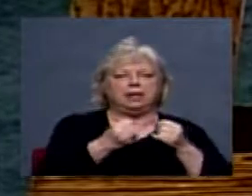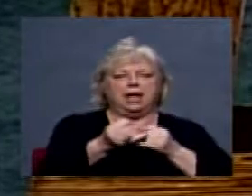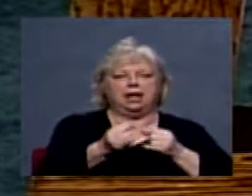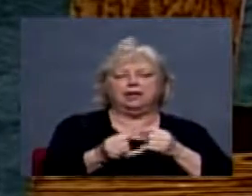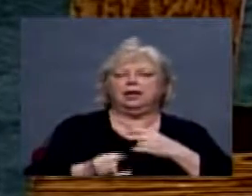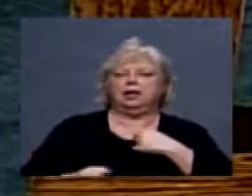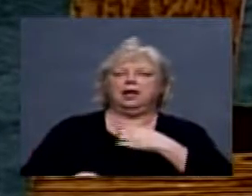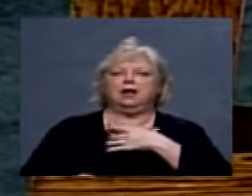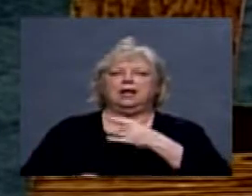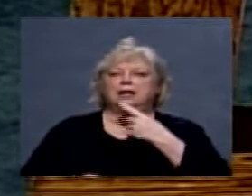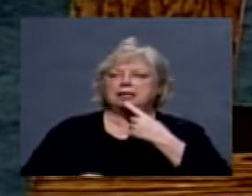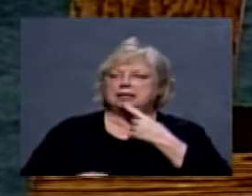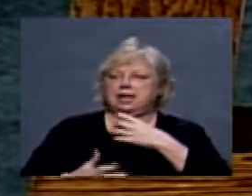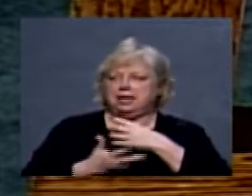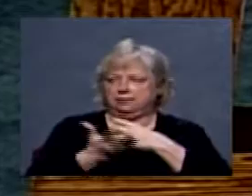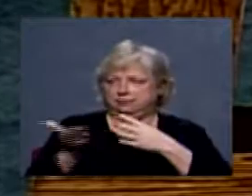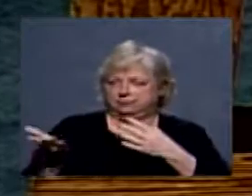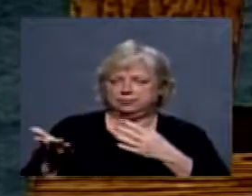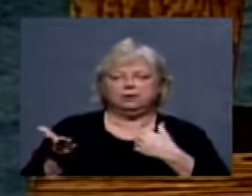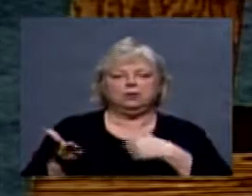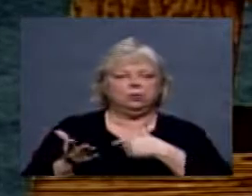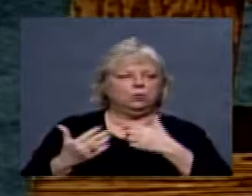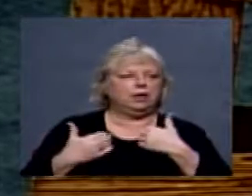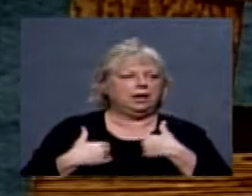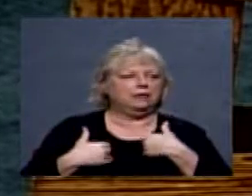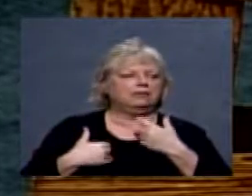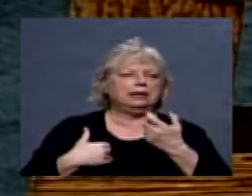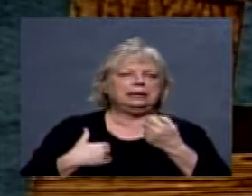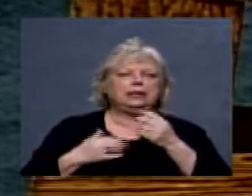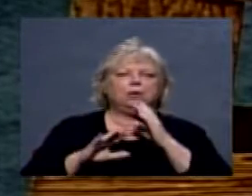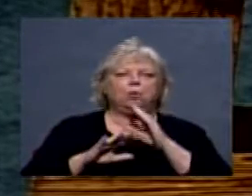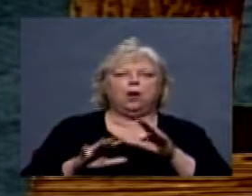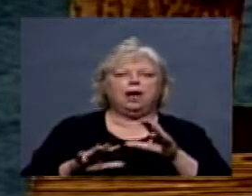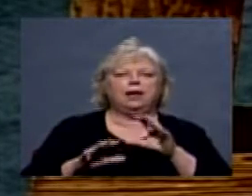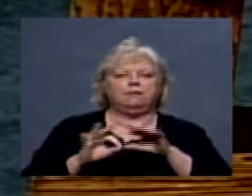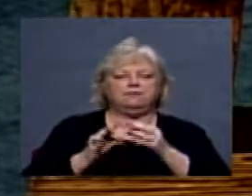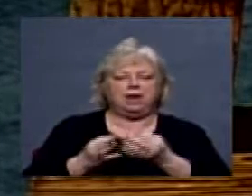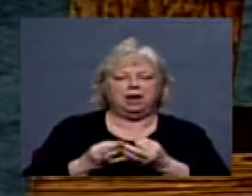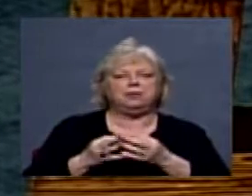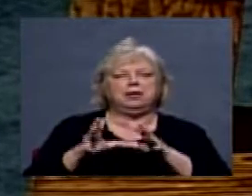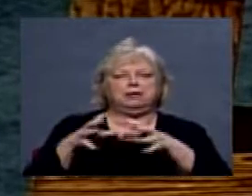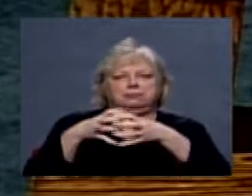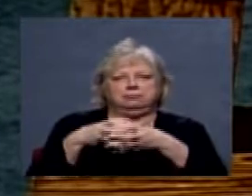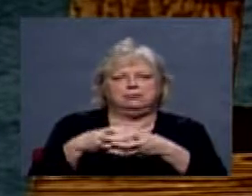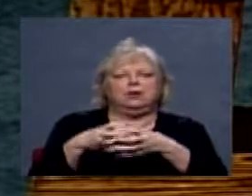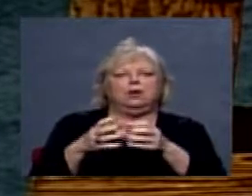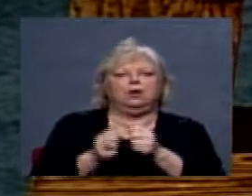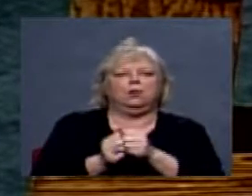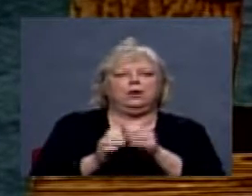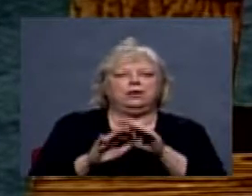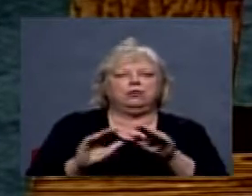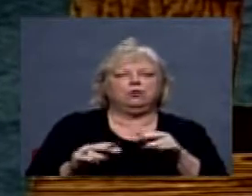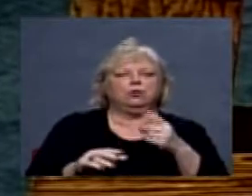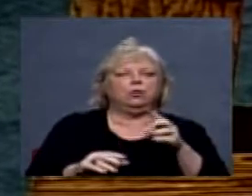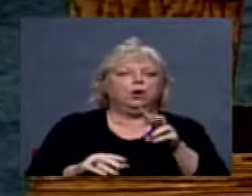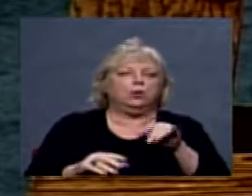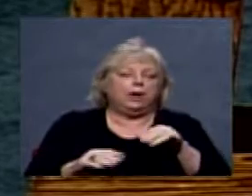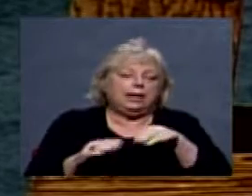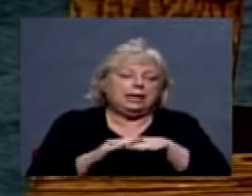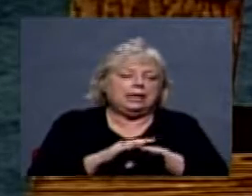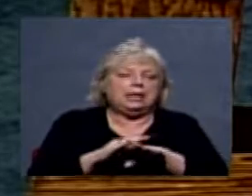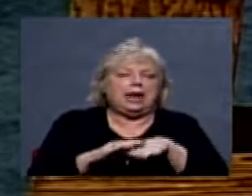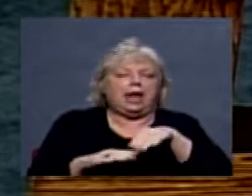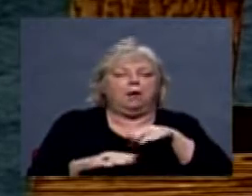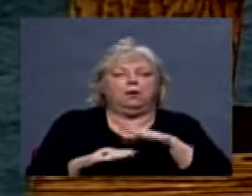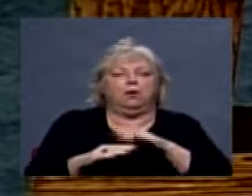is, Commissioners, is that we do have a little quiet family compound with children, only one way in and out on our little country